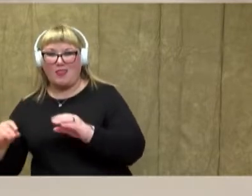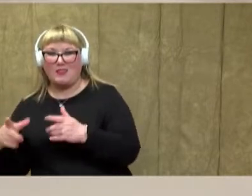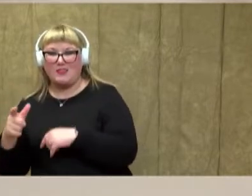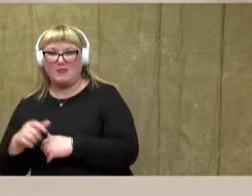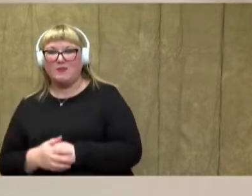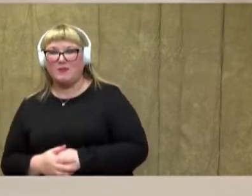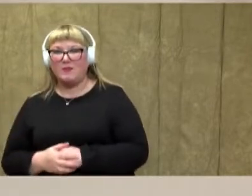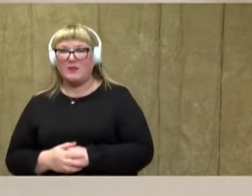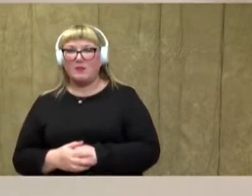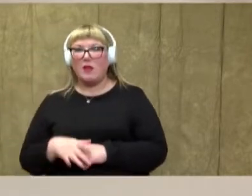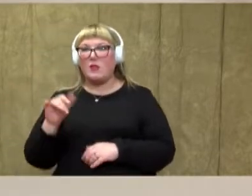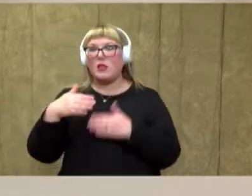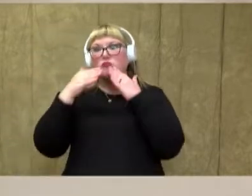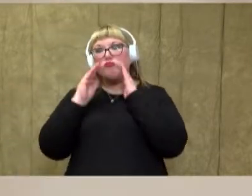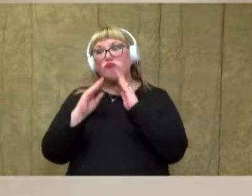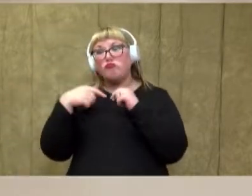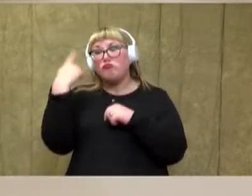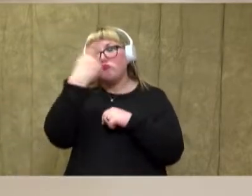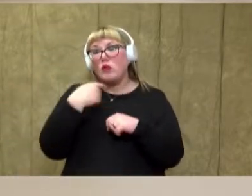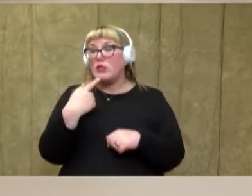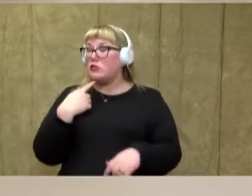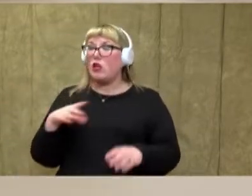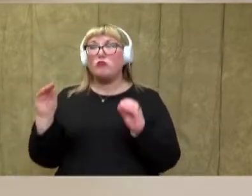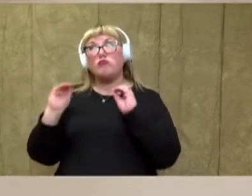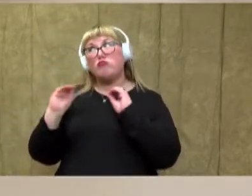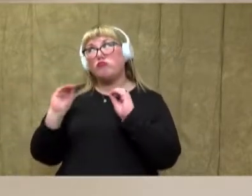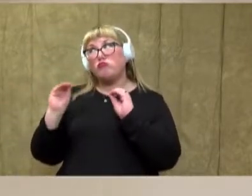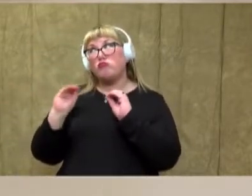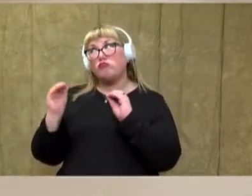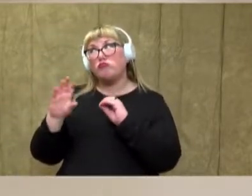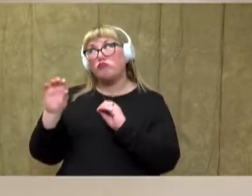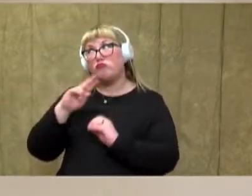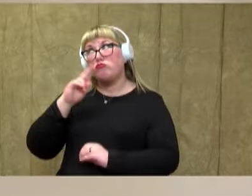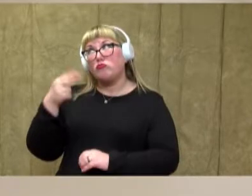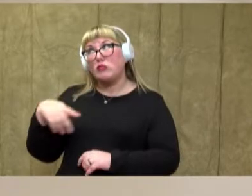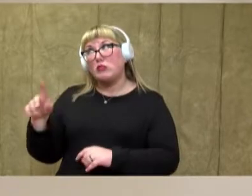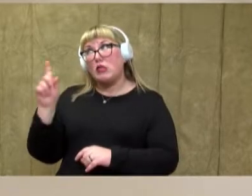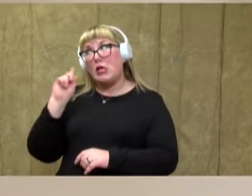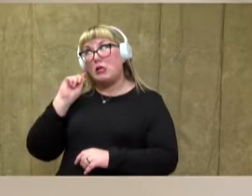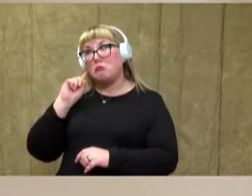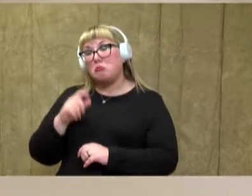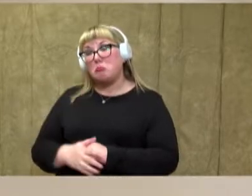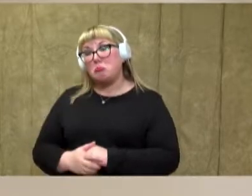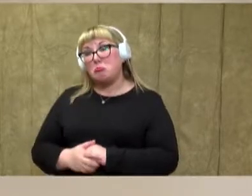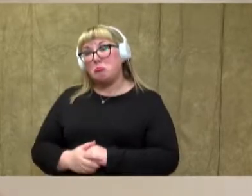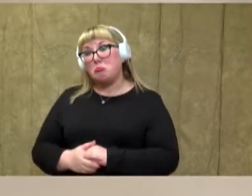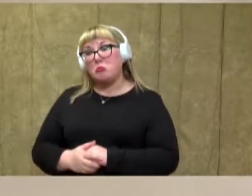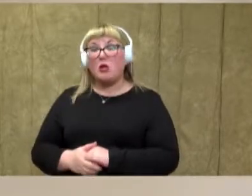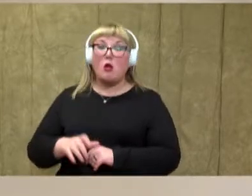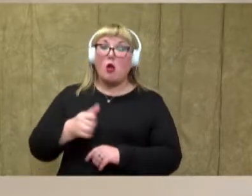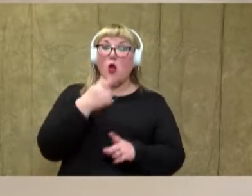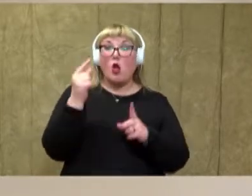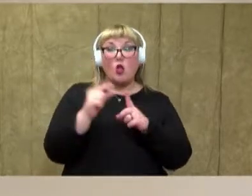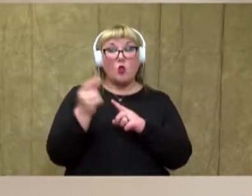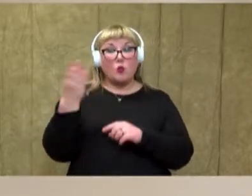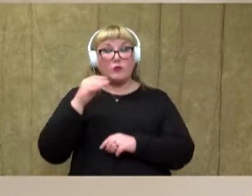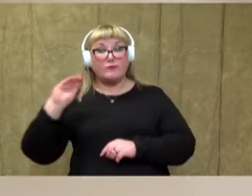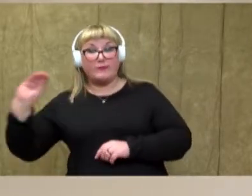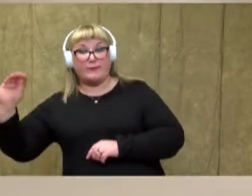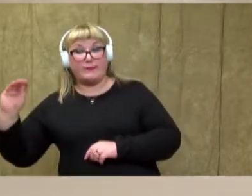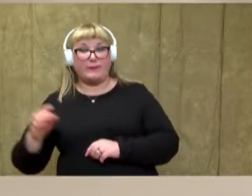because that's a sad face. And he's saying, oh no, I don't have the right sound, Ms. Thompson. So all the other words have to go over